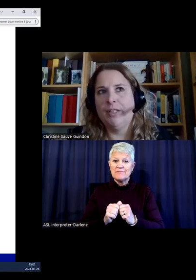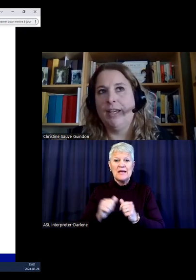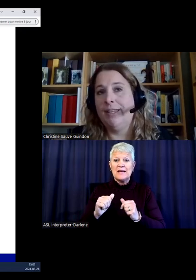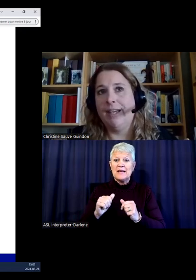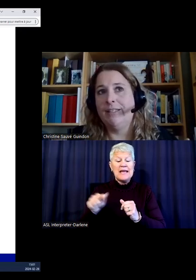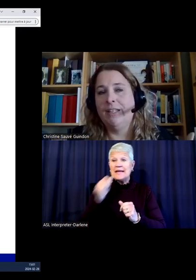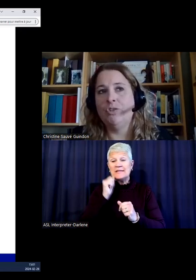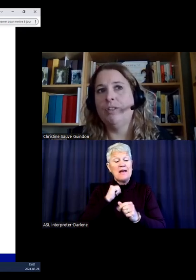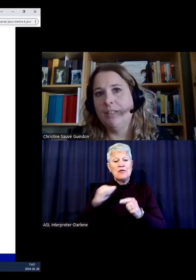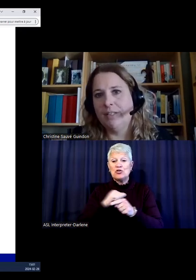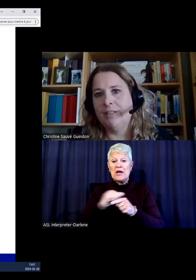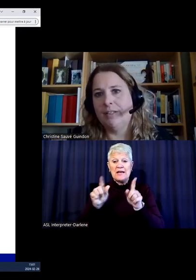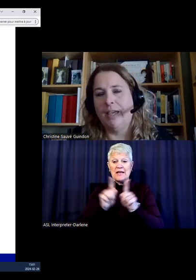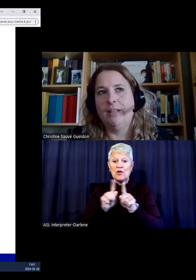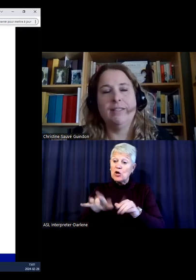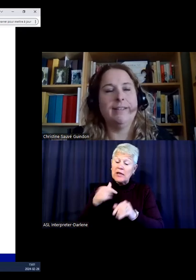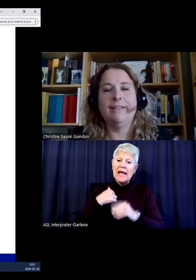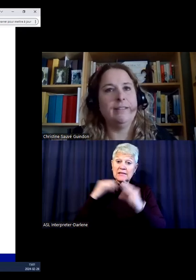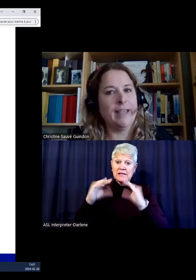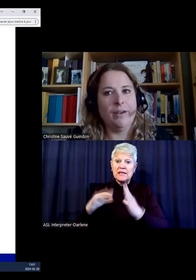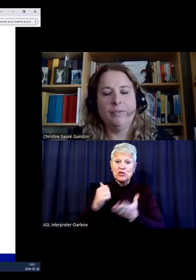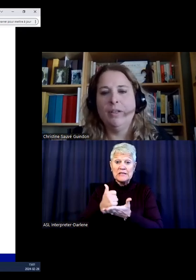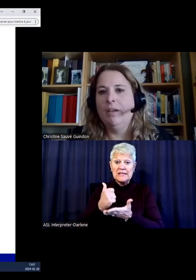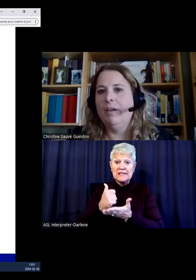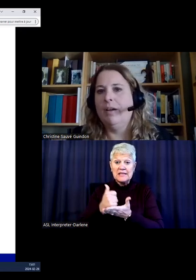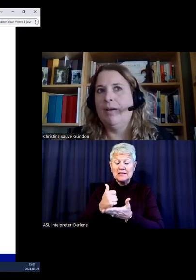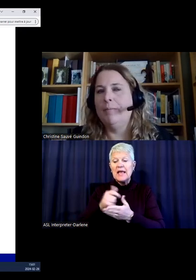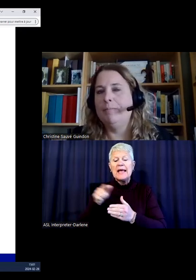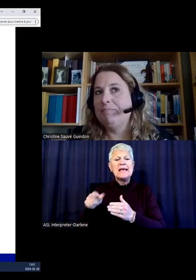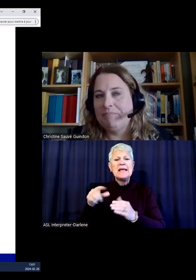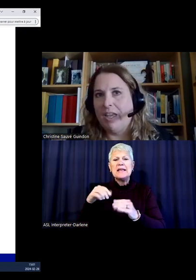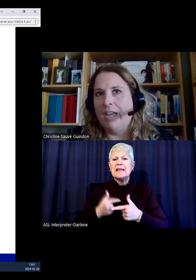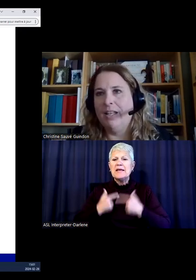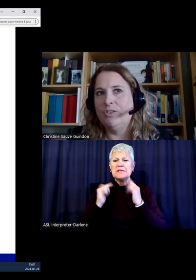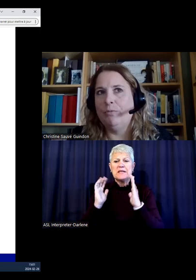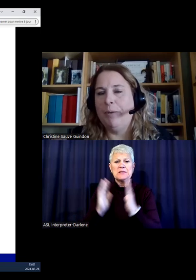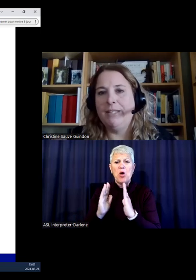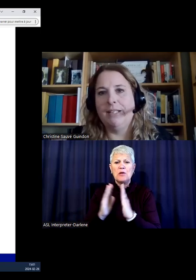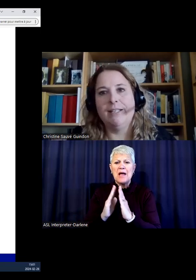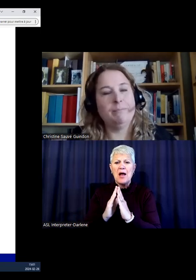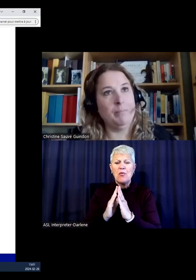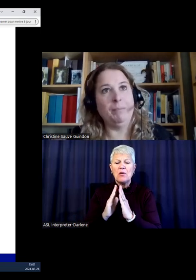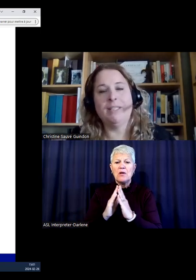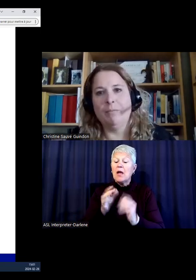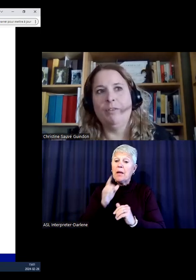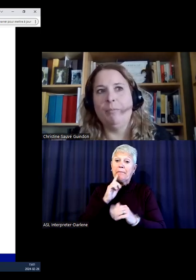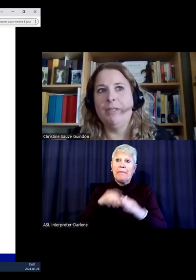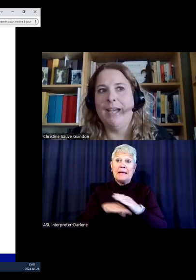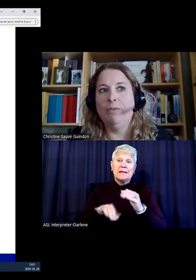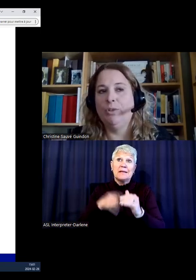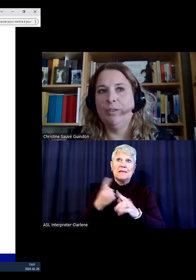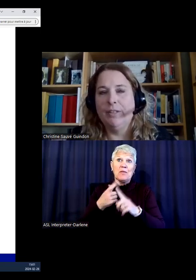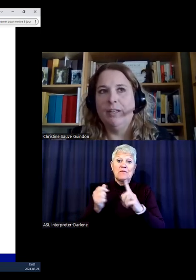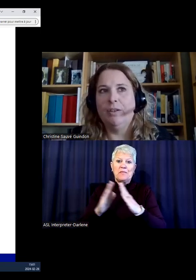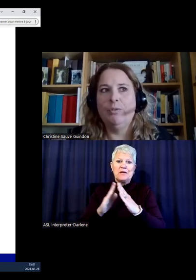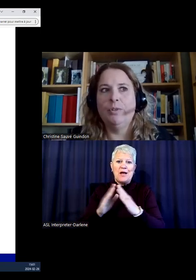trained, so say. He has teacher assistants and he's in a little town. And so basically it's maybe someone from the